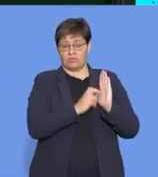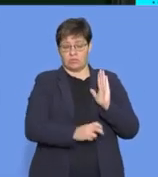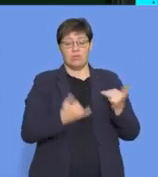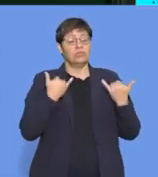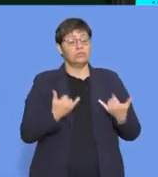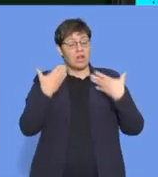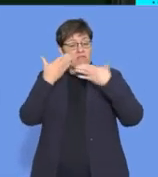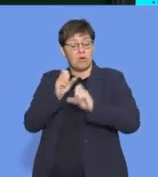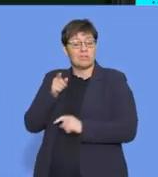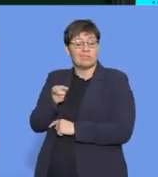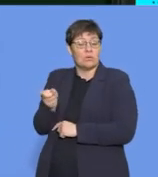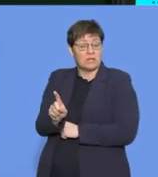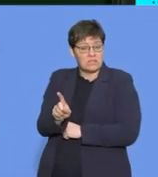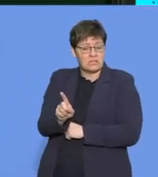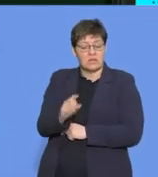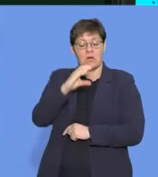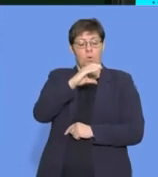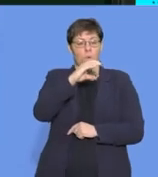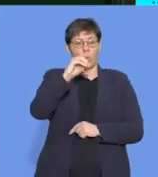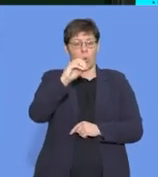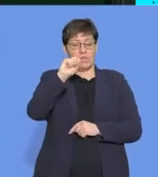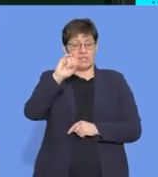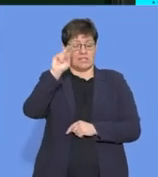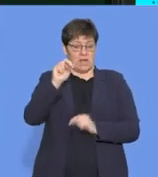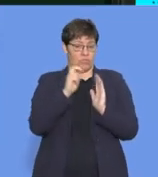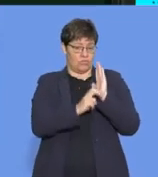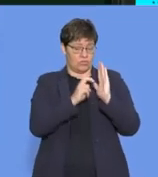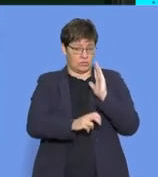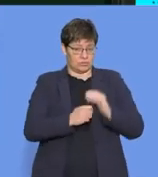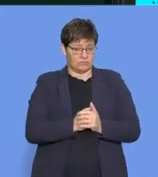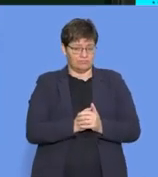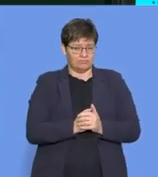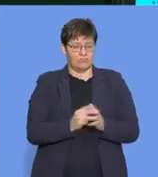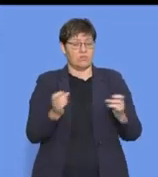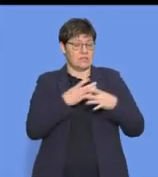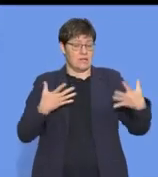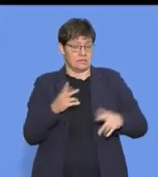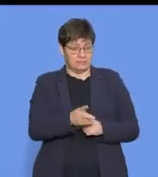Today we're going to be doing the cosine rule. Okay, let's get to it.